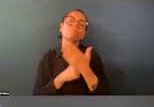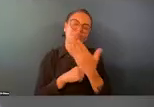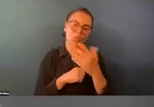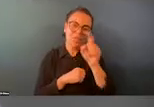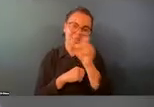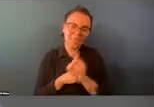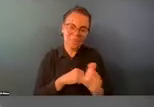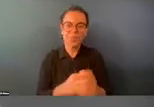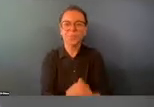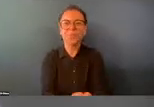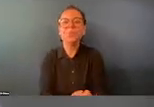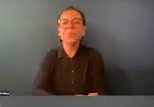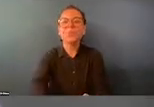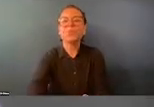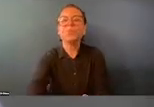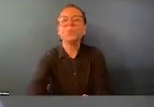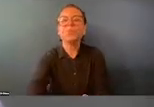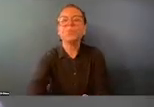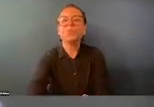Thank you, Zebuniso. Thank you.